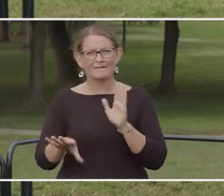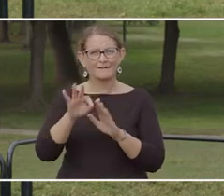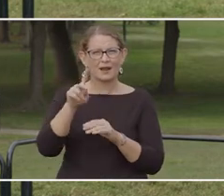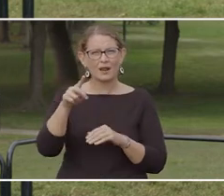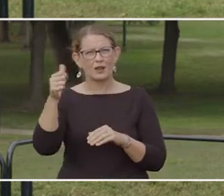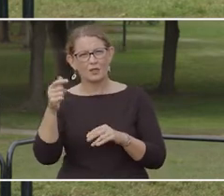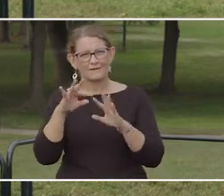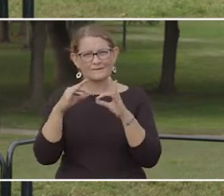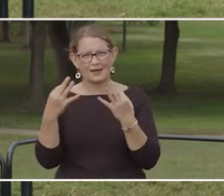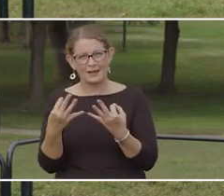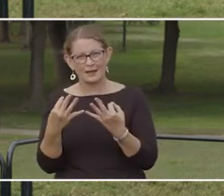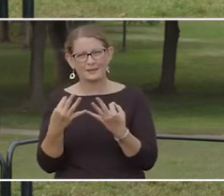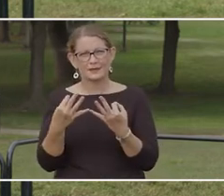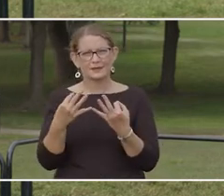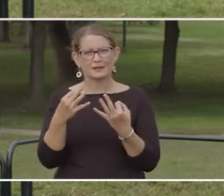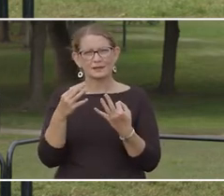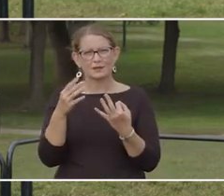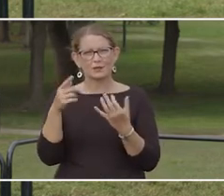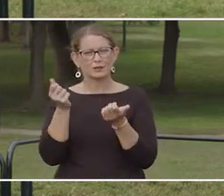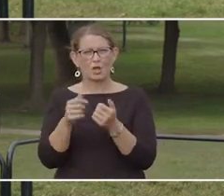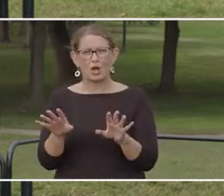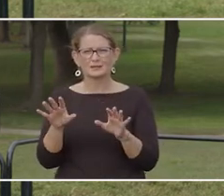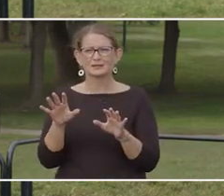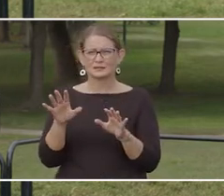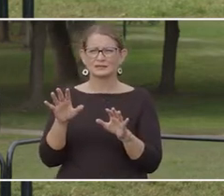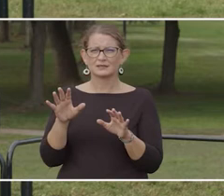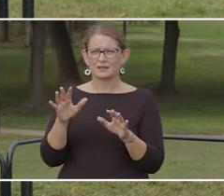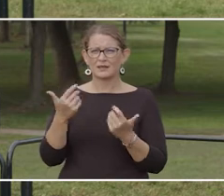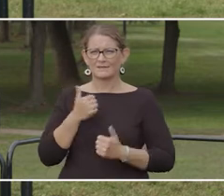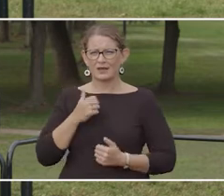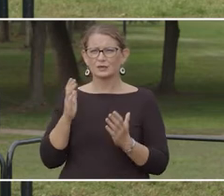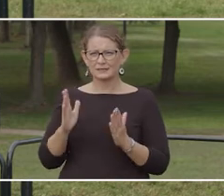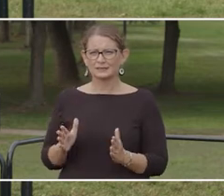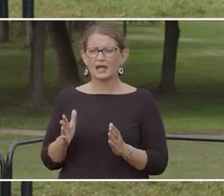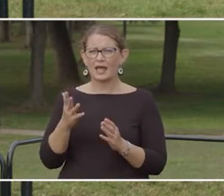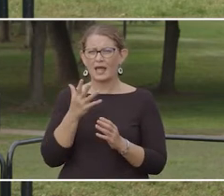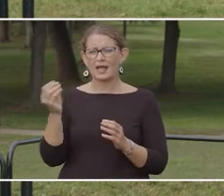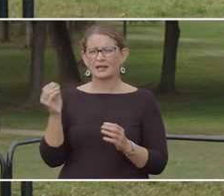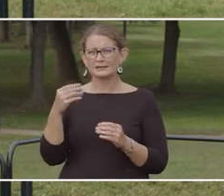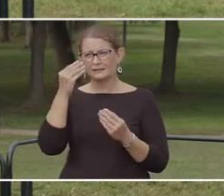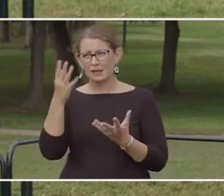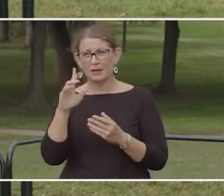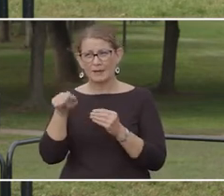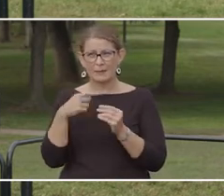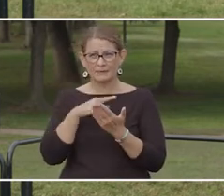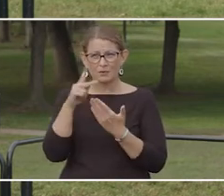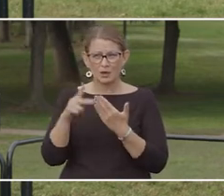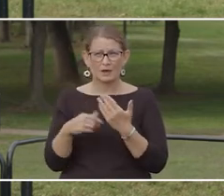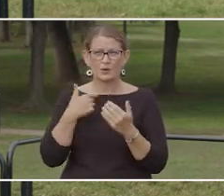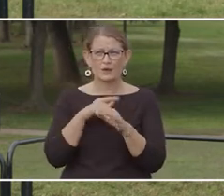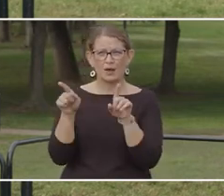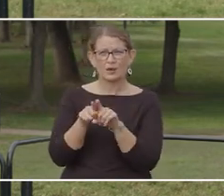another family who has lost their Vietnam veteran and tell them about this program so that we can